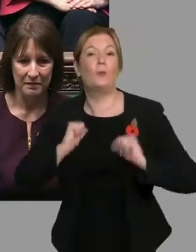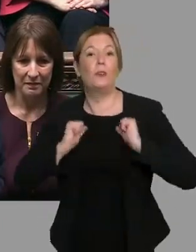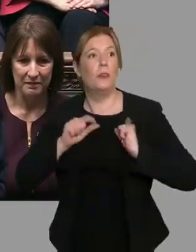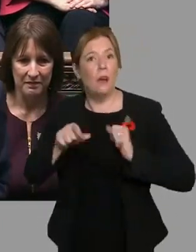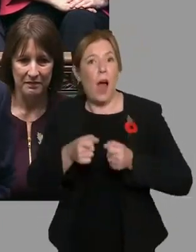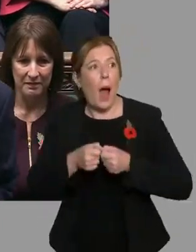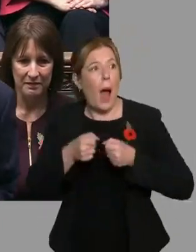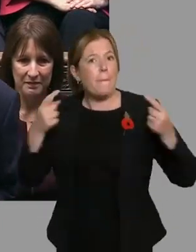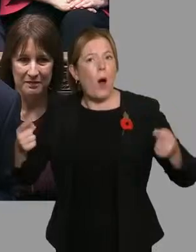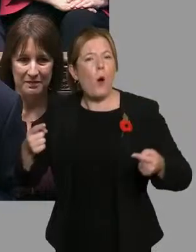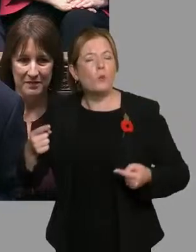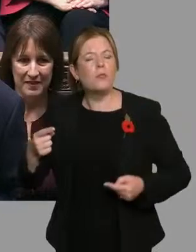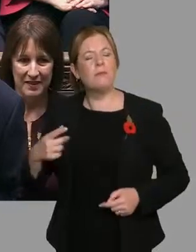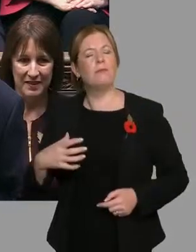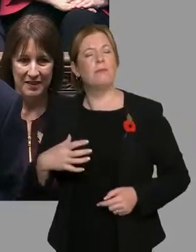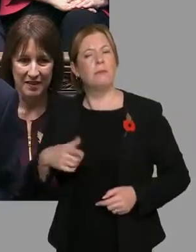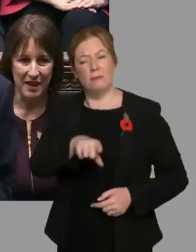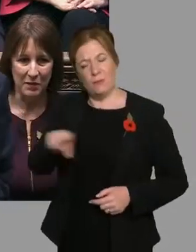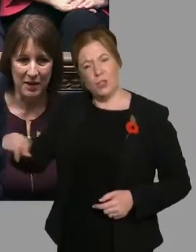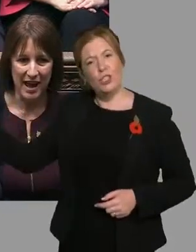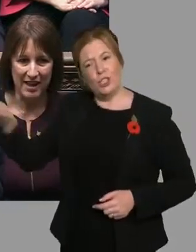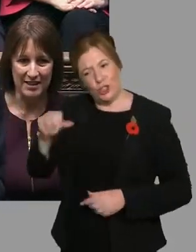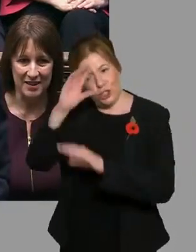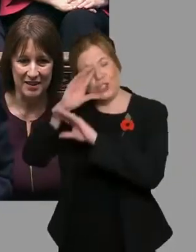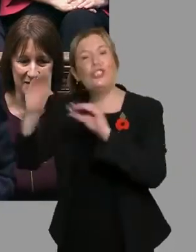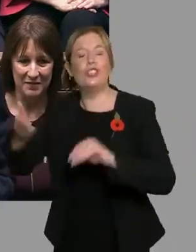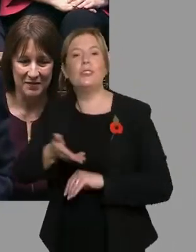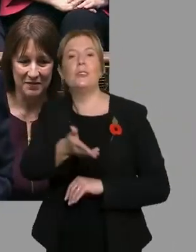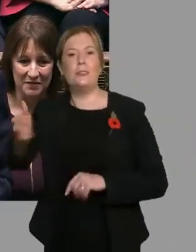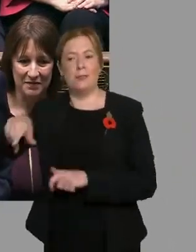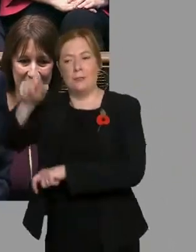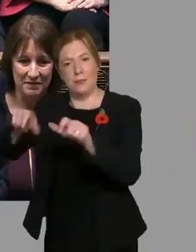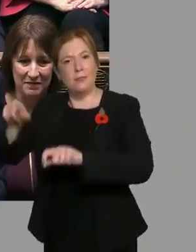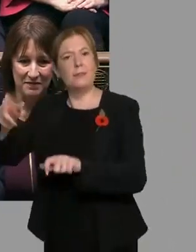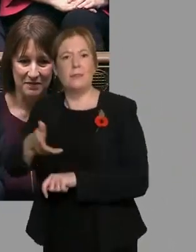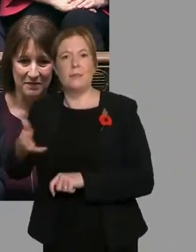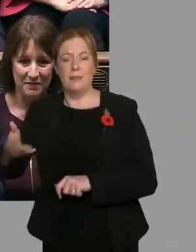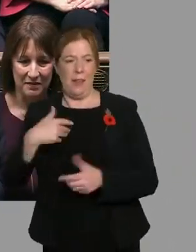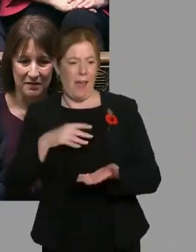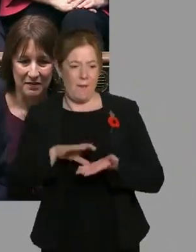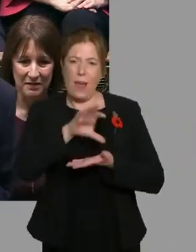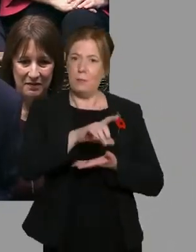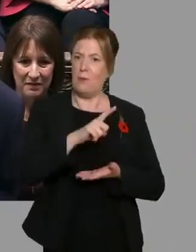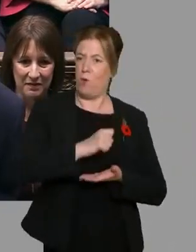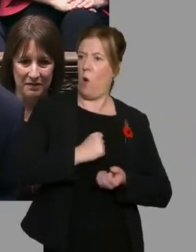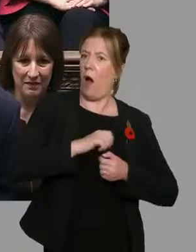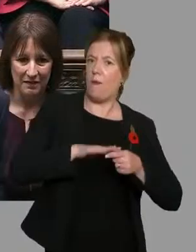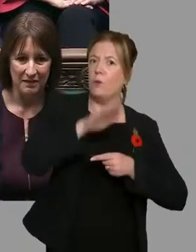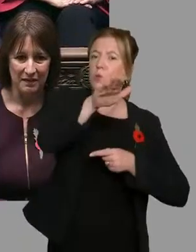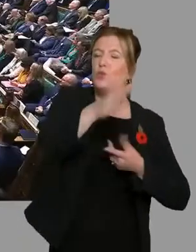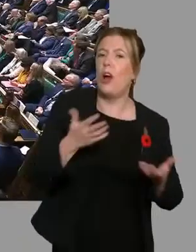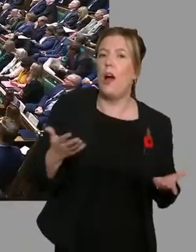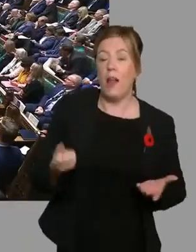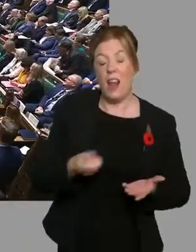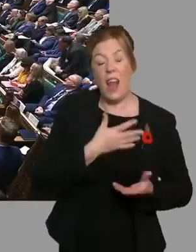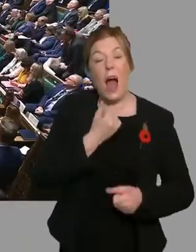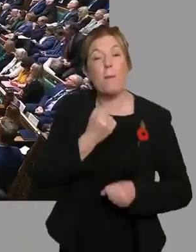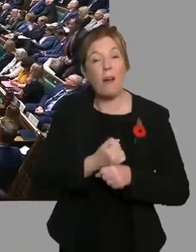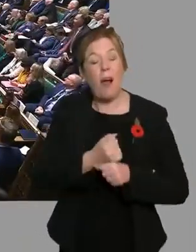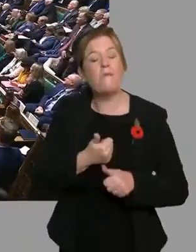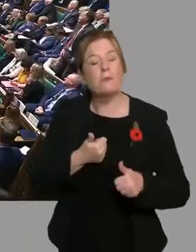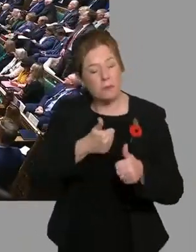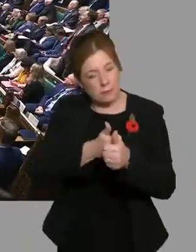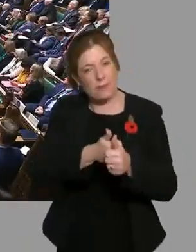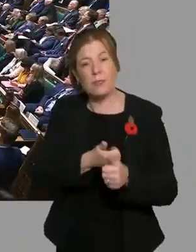against that investment in the future of our country. That's the difference. A Labour government taking us forward. They're stuck in the past.